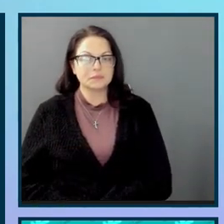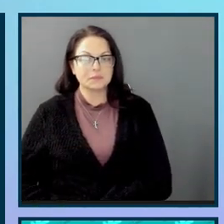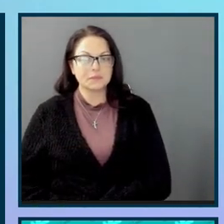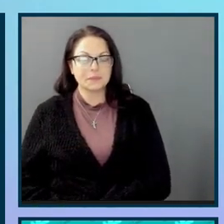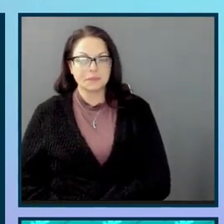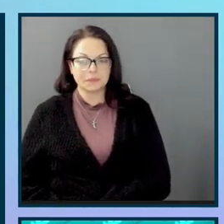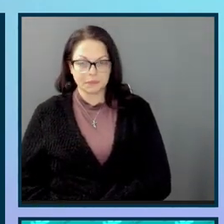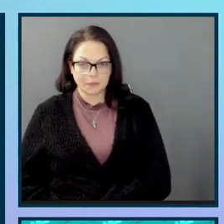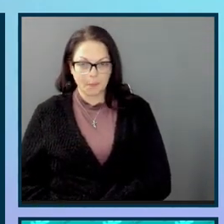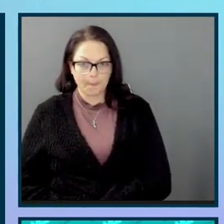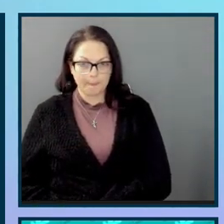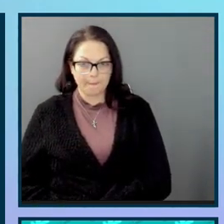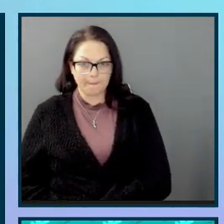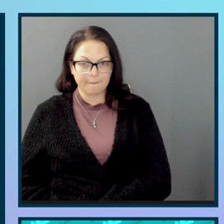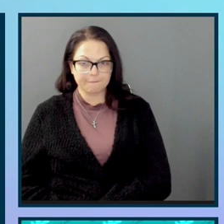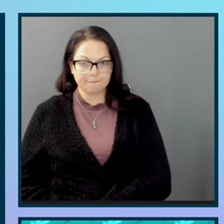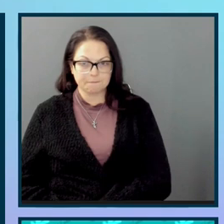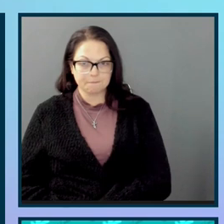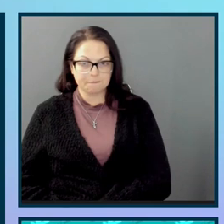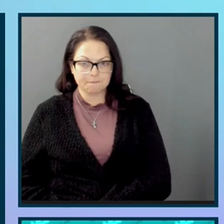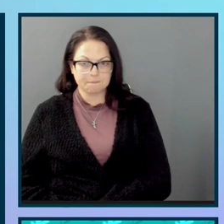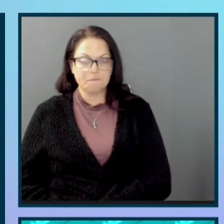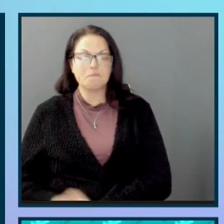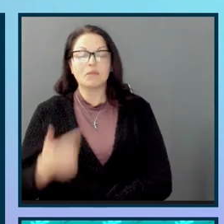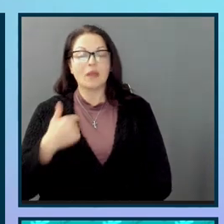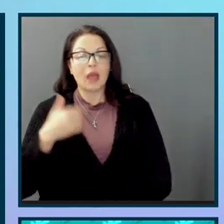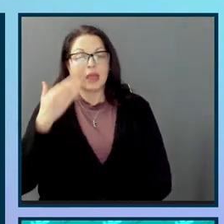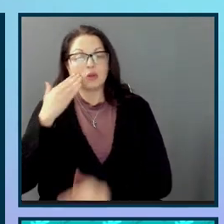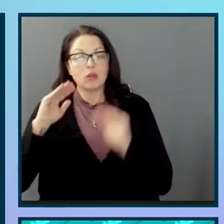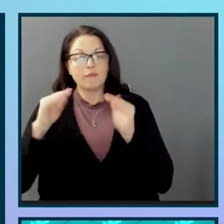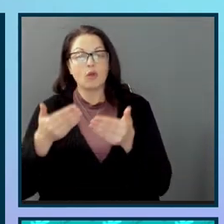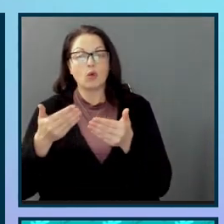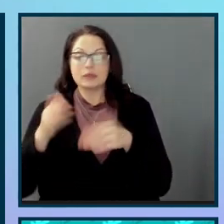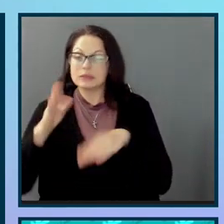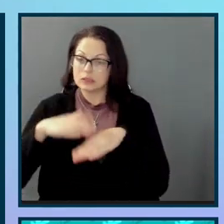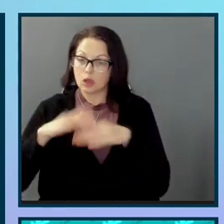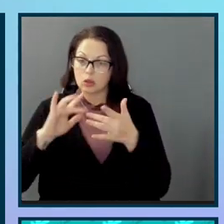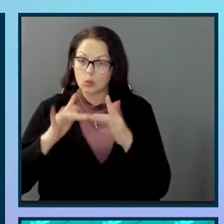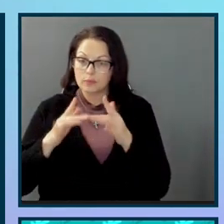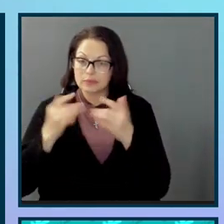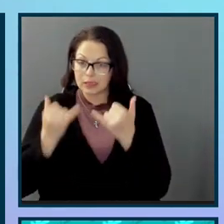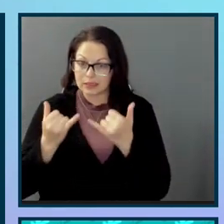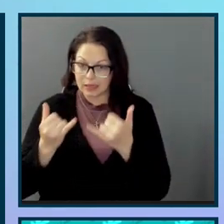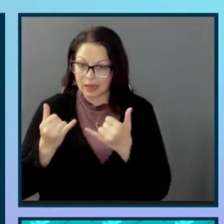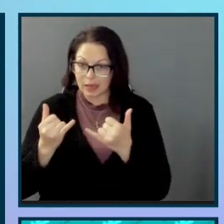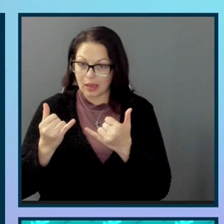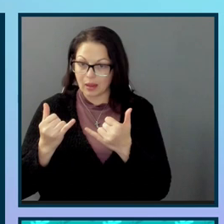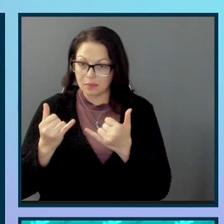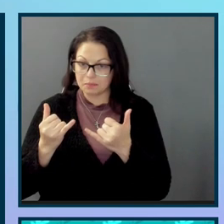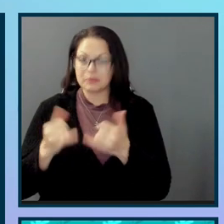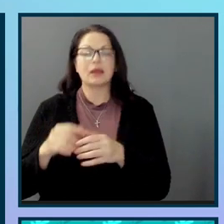shift up again. So I know that the focus is somewhere on the website now because the Space